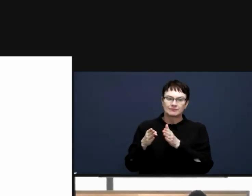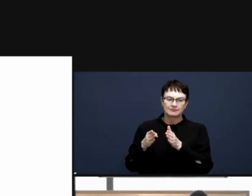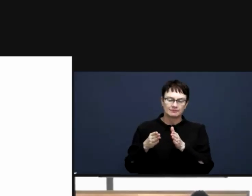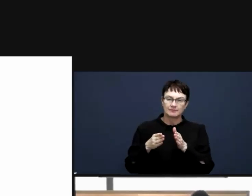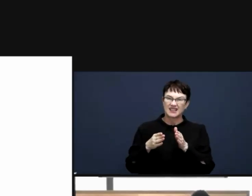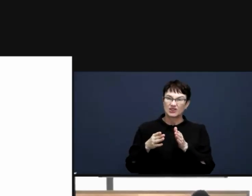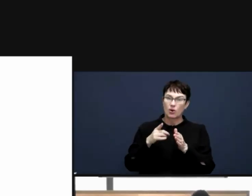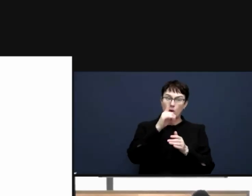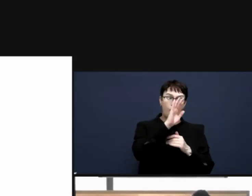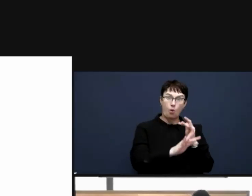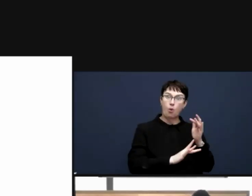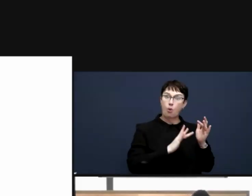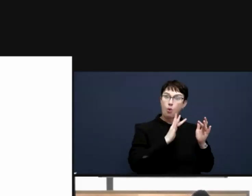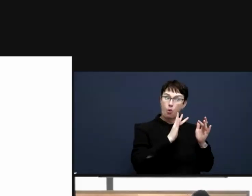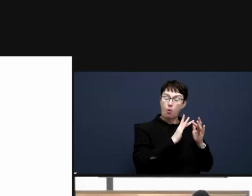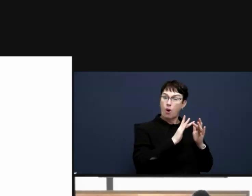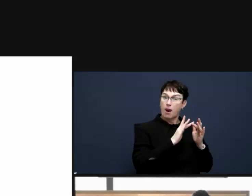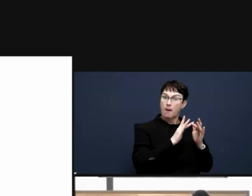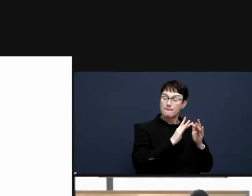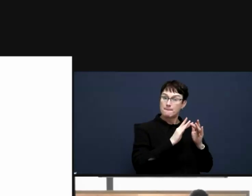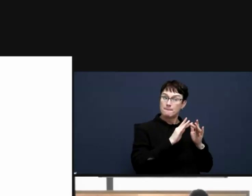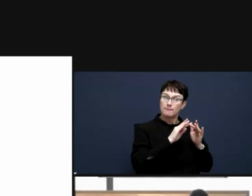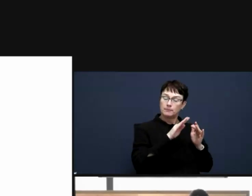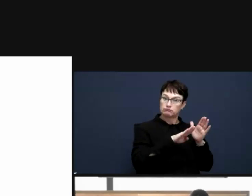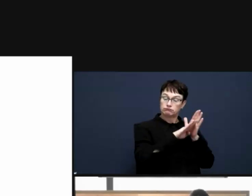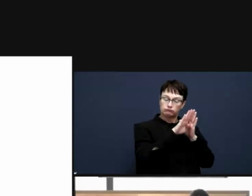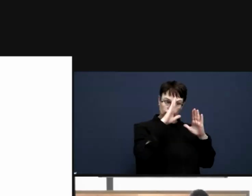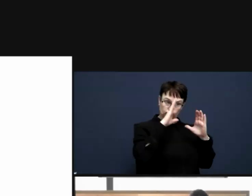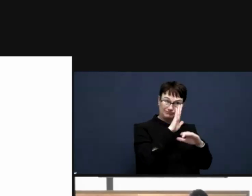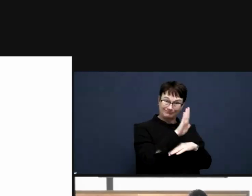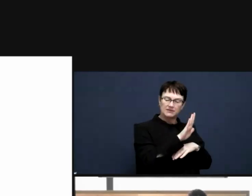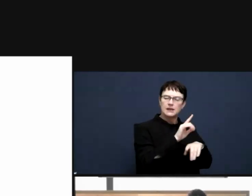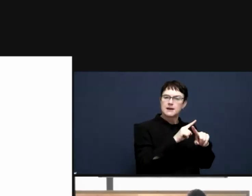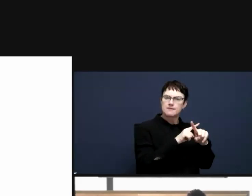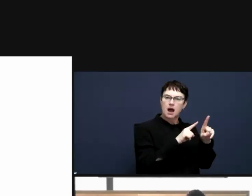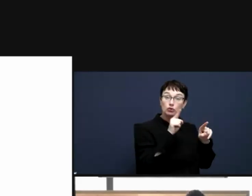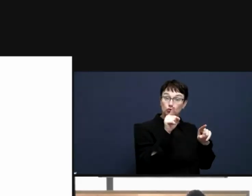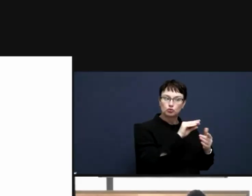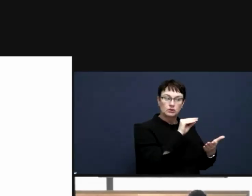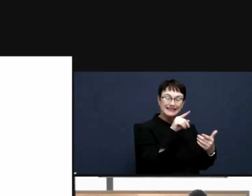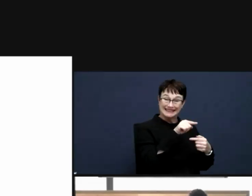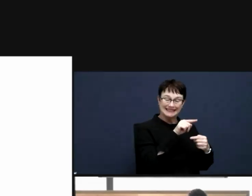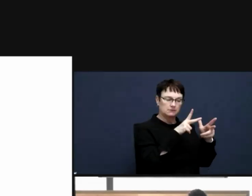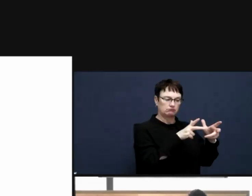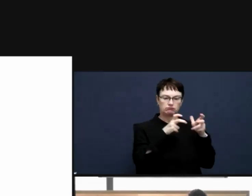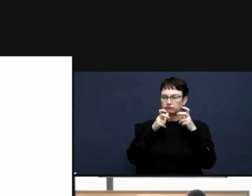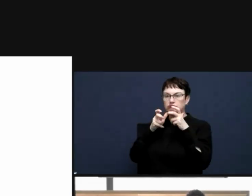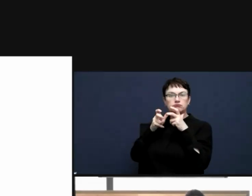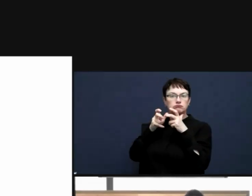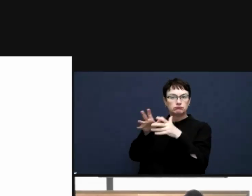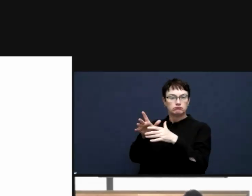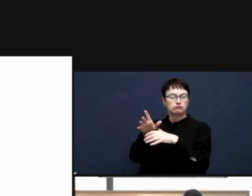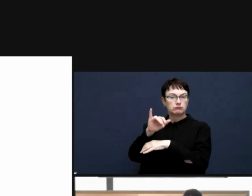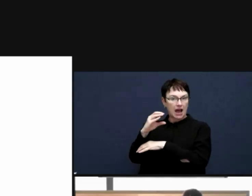on iOS. So basically, you test differently on iOS and on Android, and it's also different